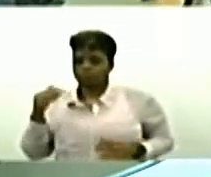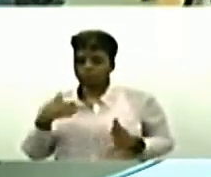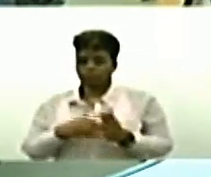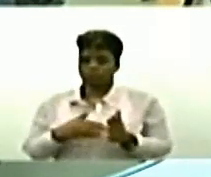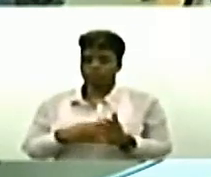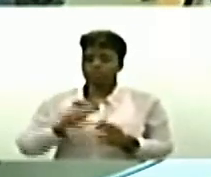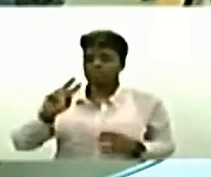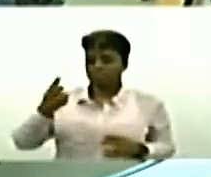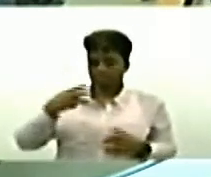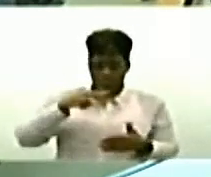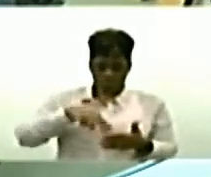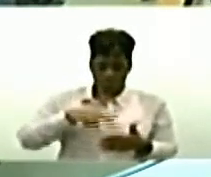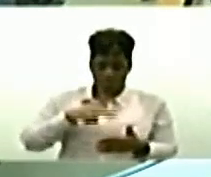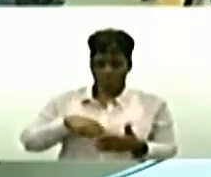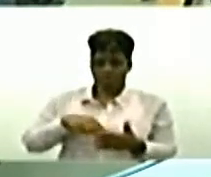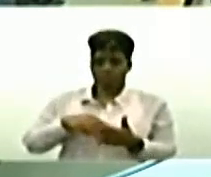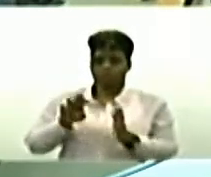bill.